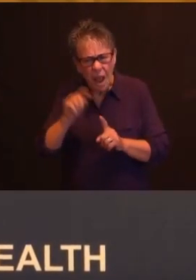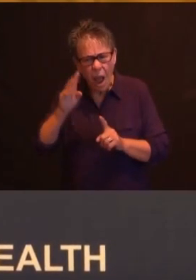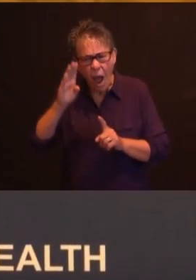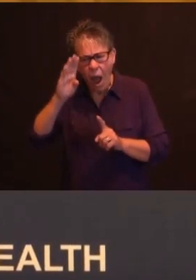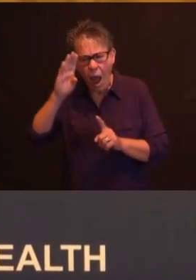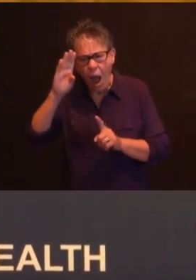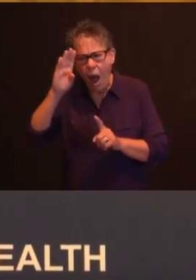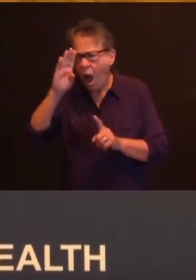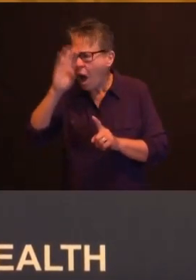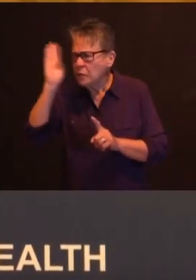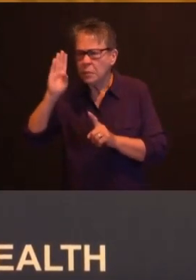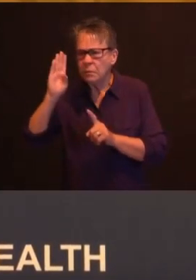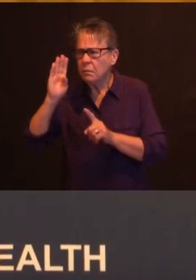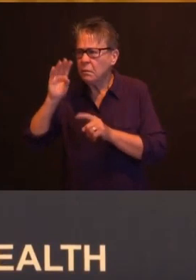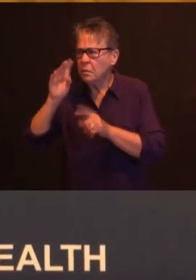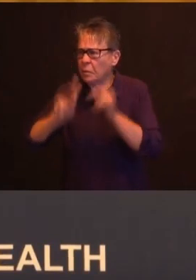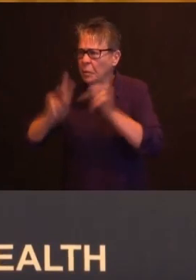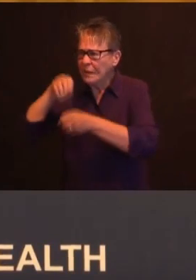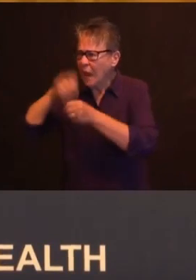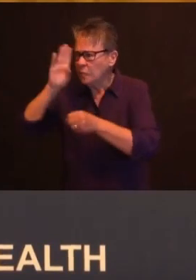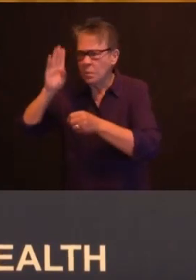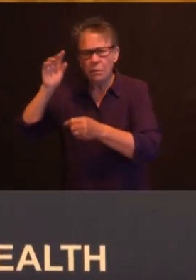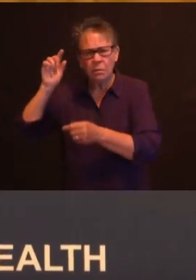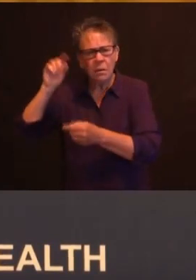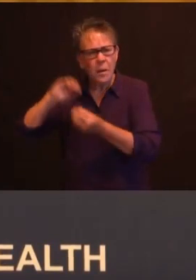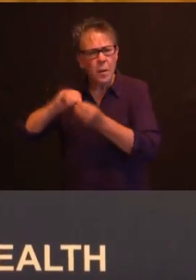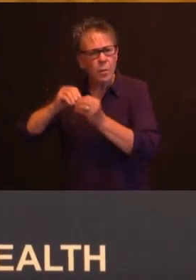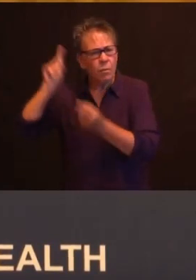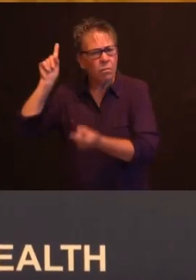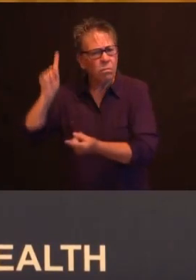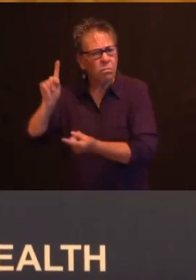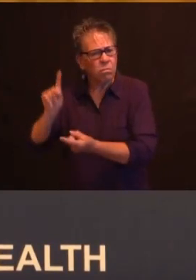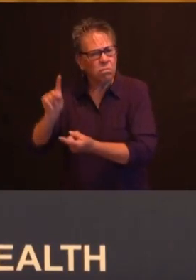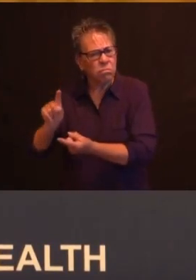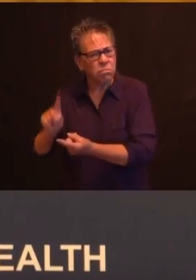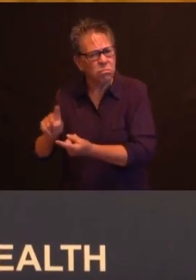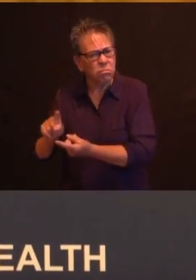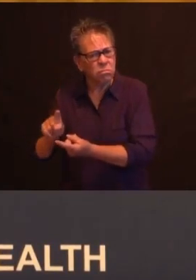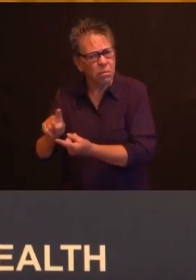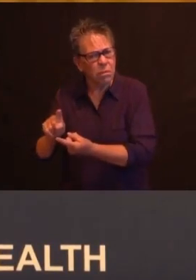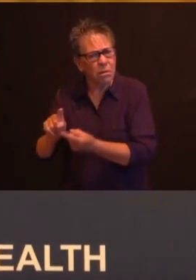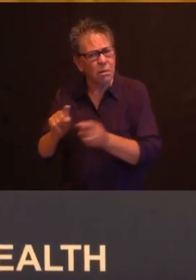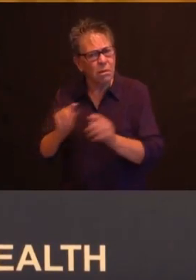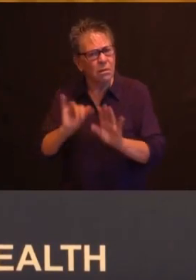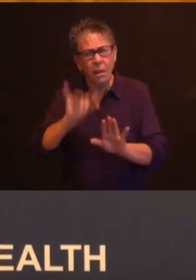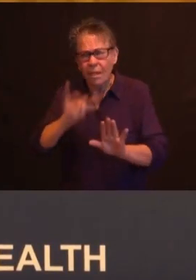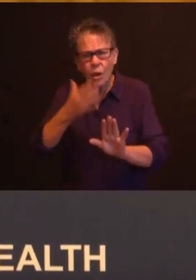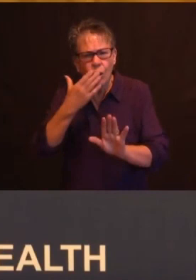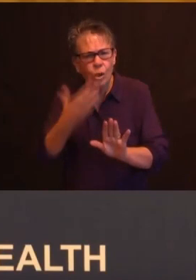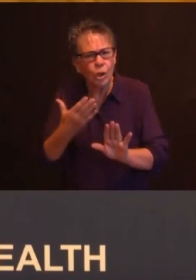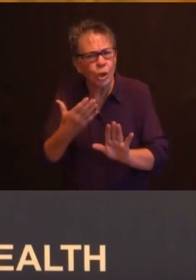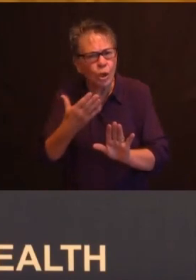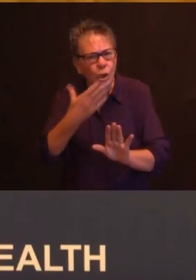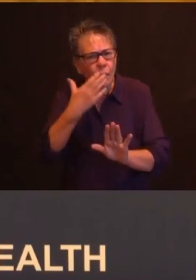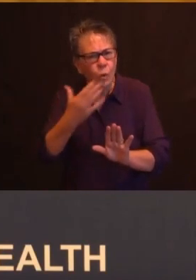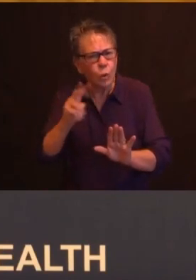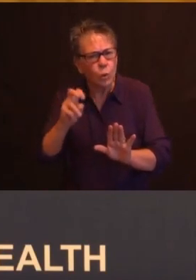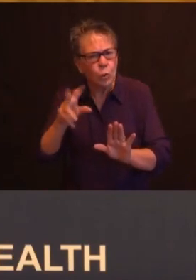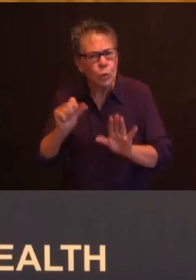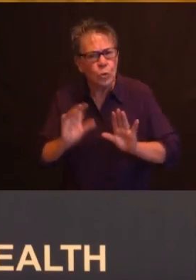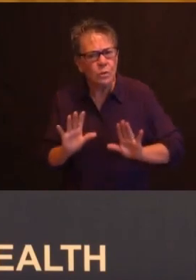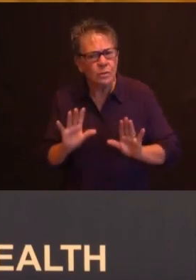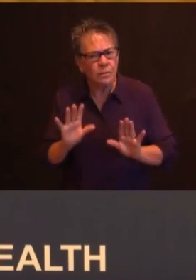But remember also, if you're a newly hospitalized person, it's a little bit of a lagging